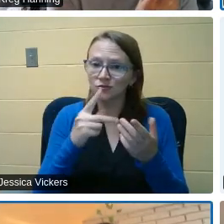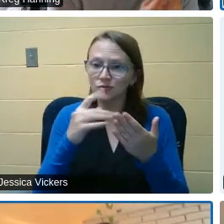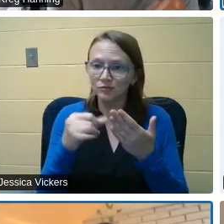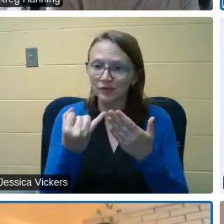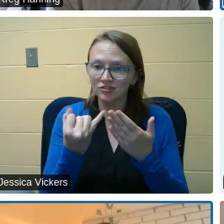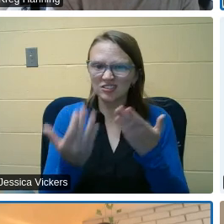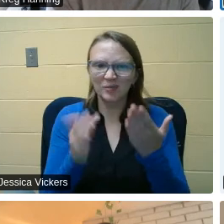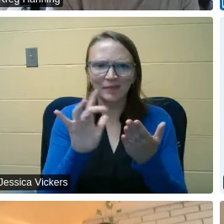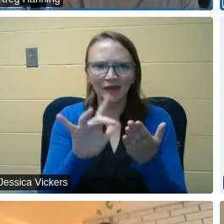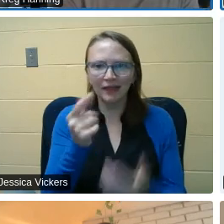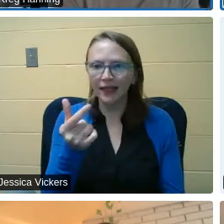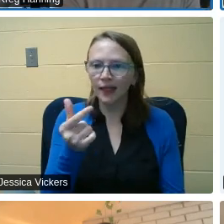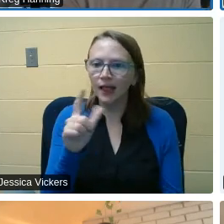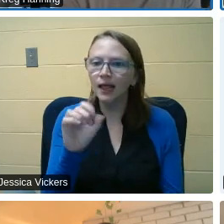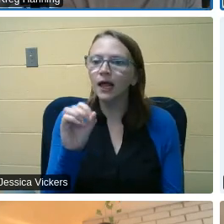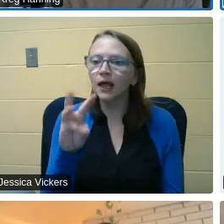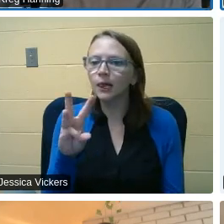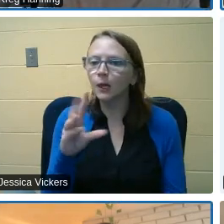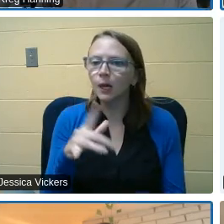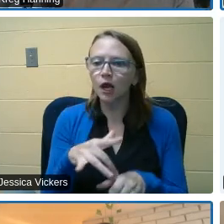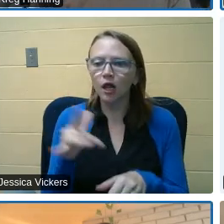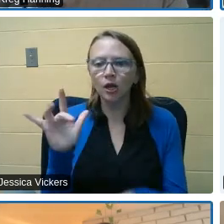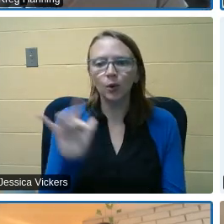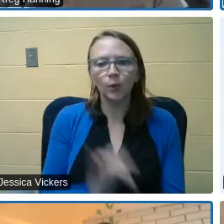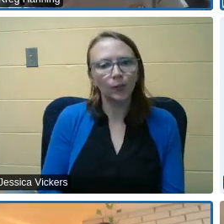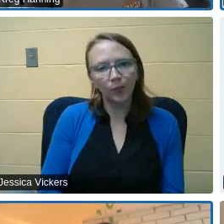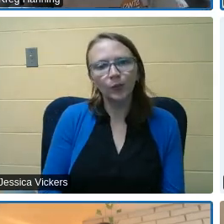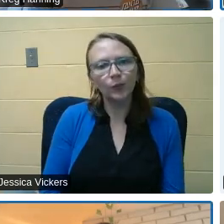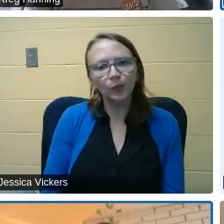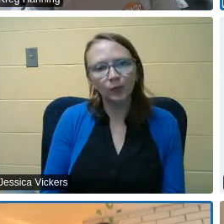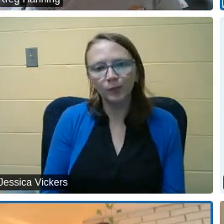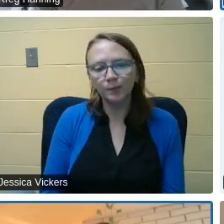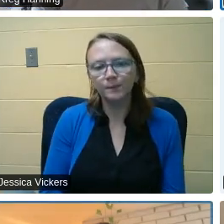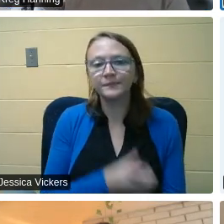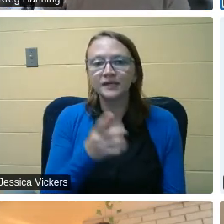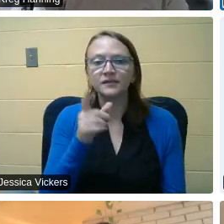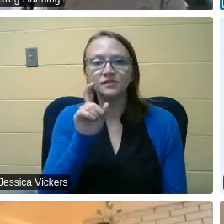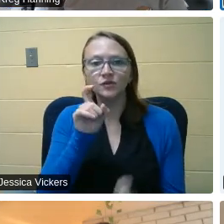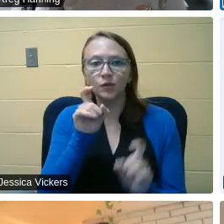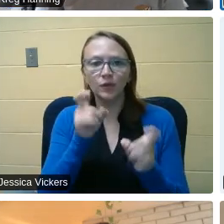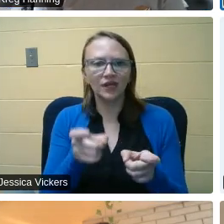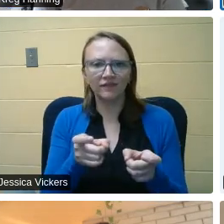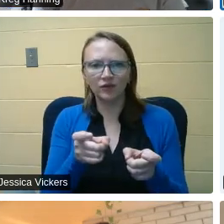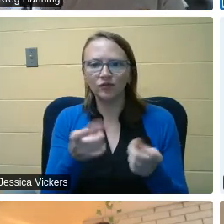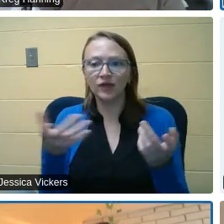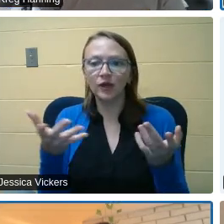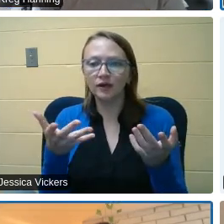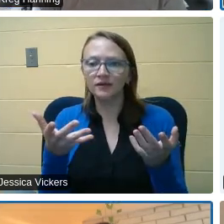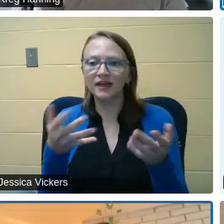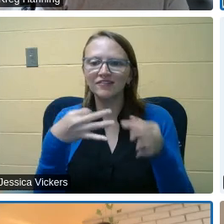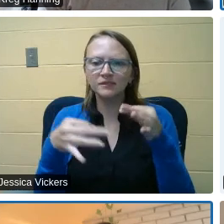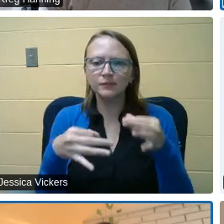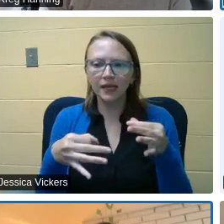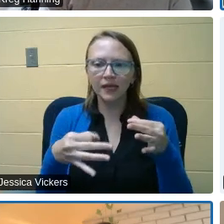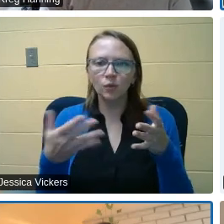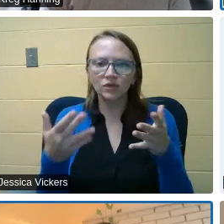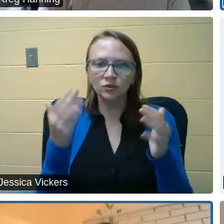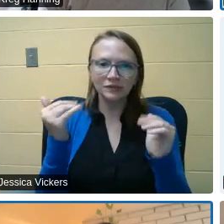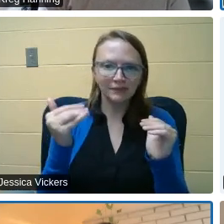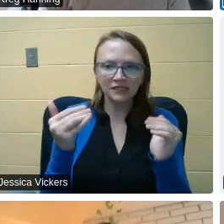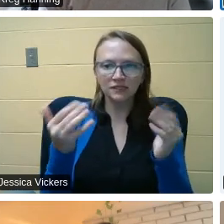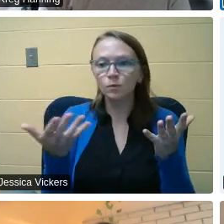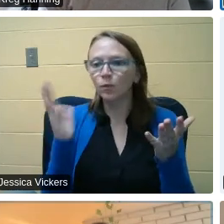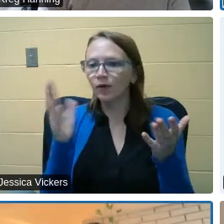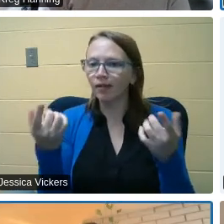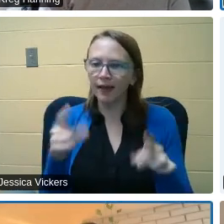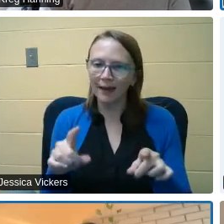click glow, Craig, see what happens. Great. So we give you a sense of like what will happen, and then we kind of give you a